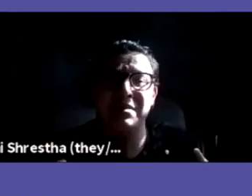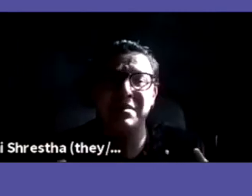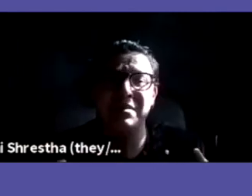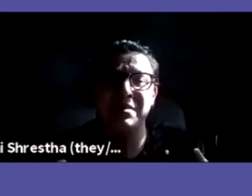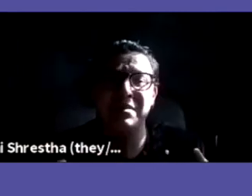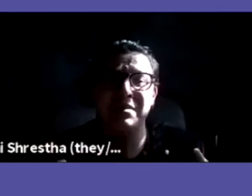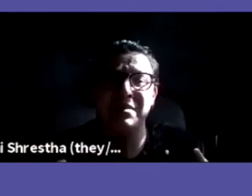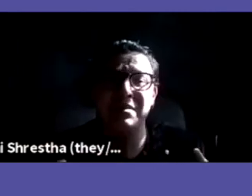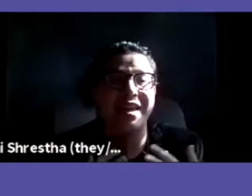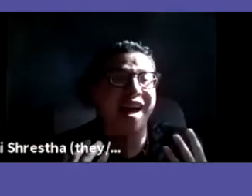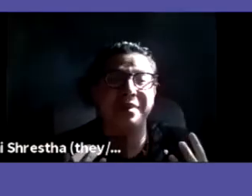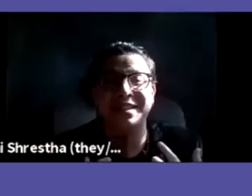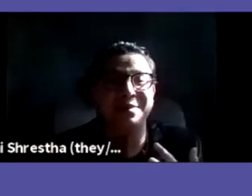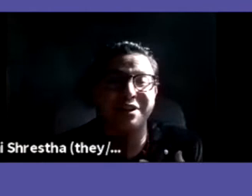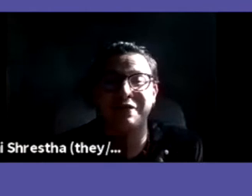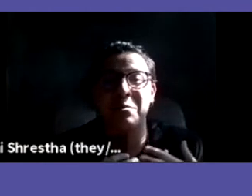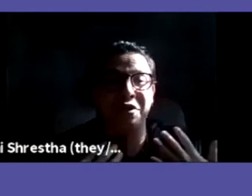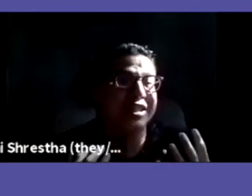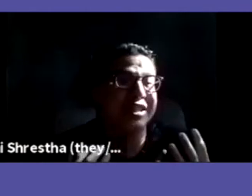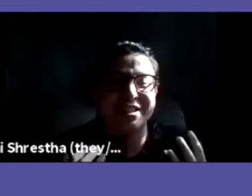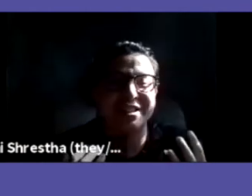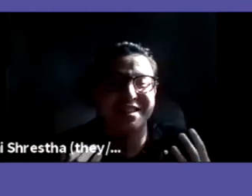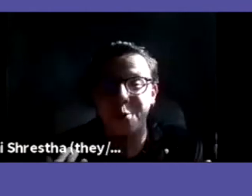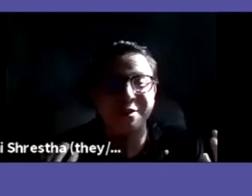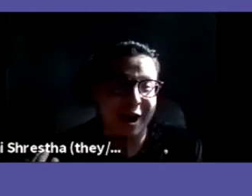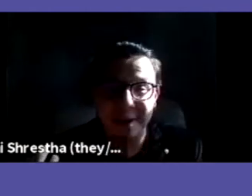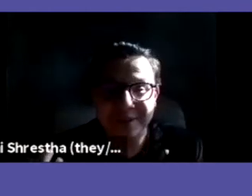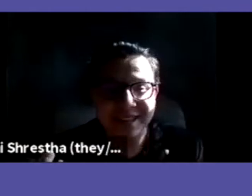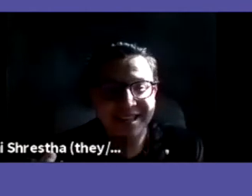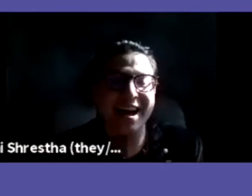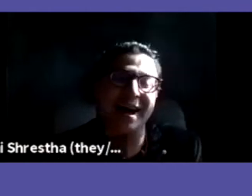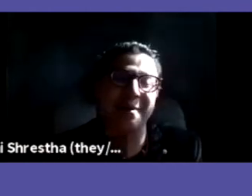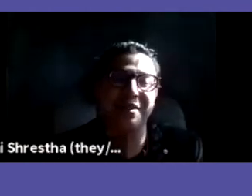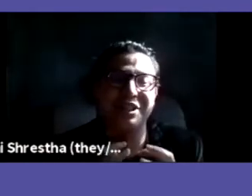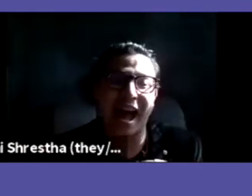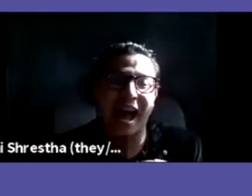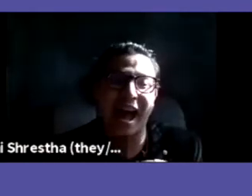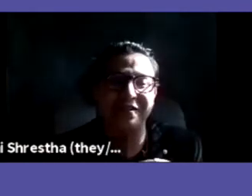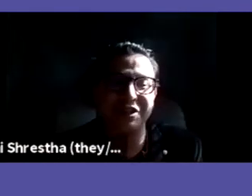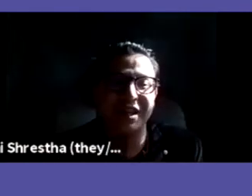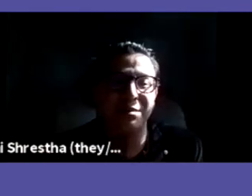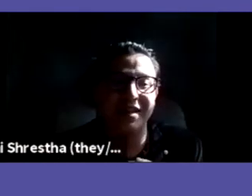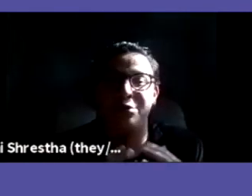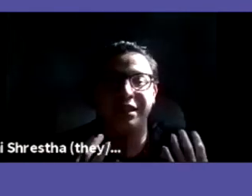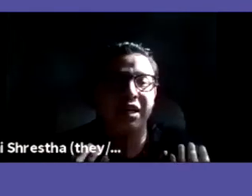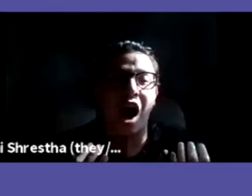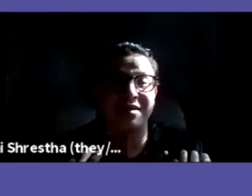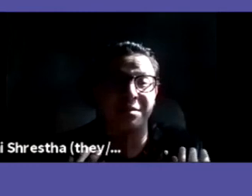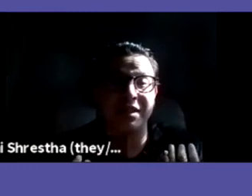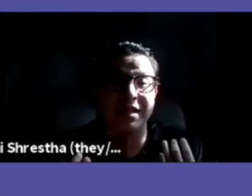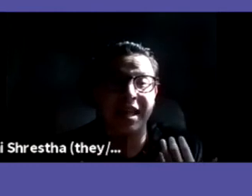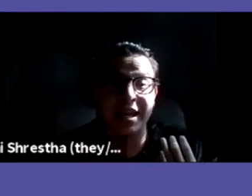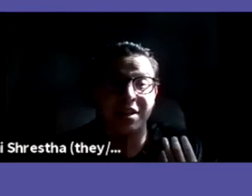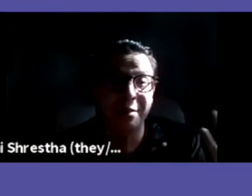be mindful that we have participants ranging from 13 years old and up. The chat feature can be really